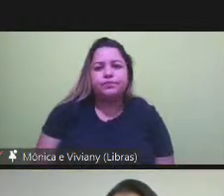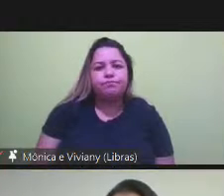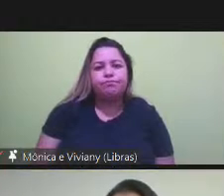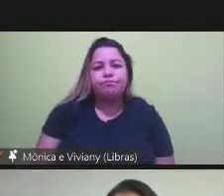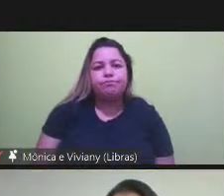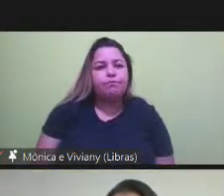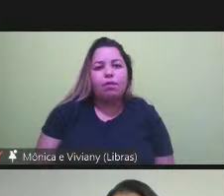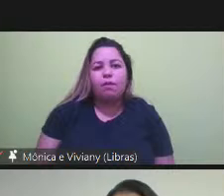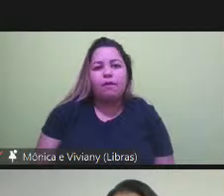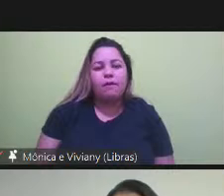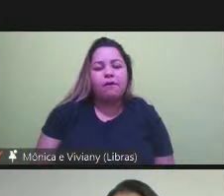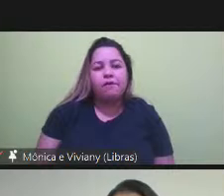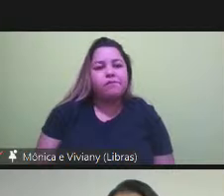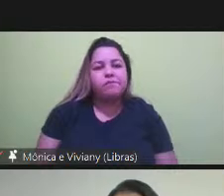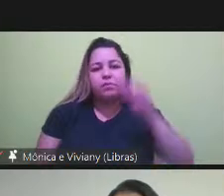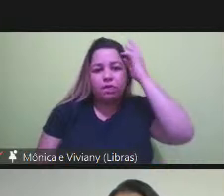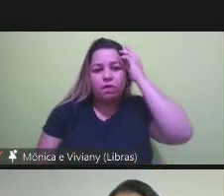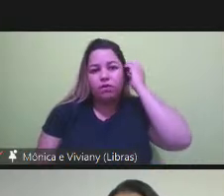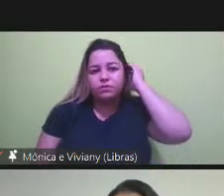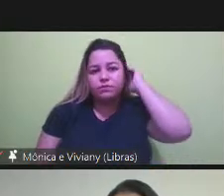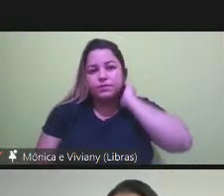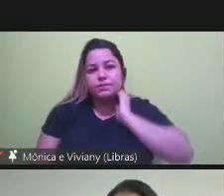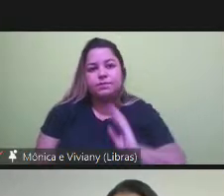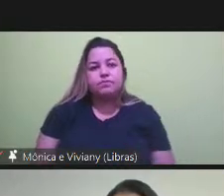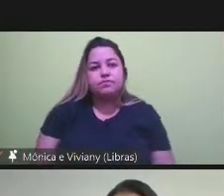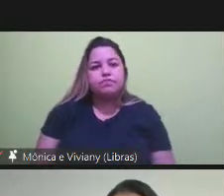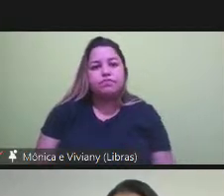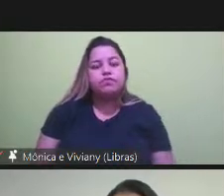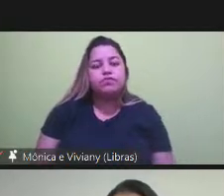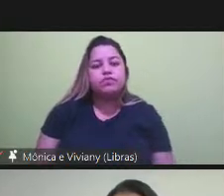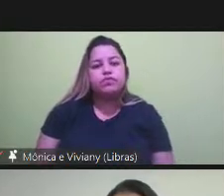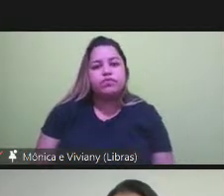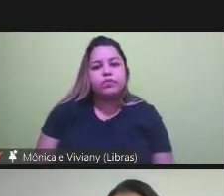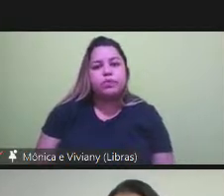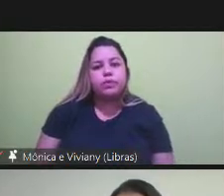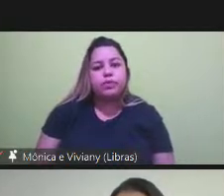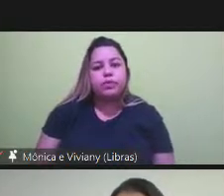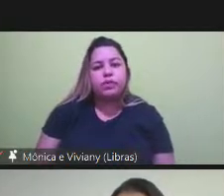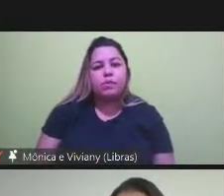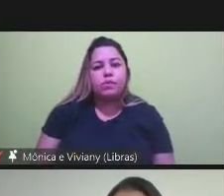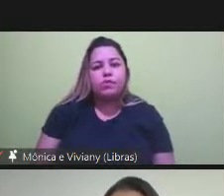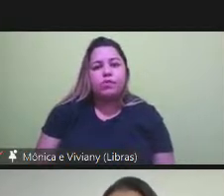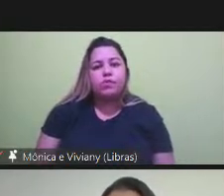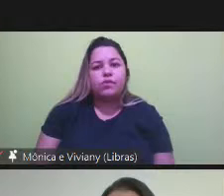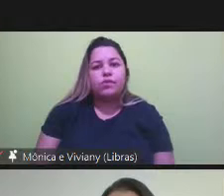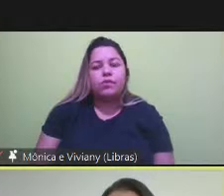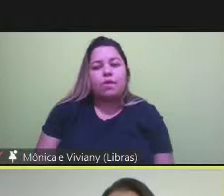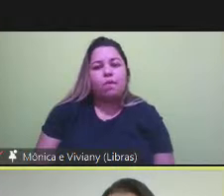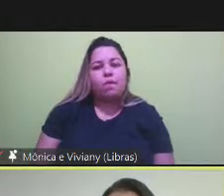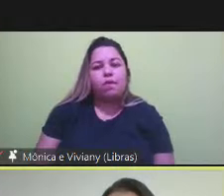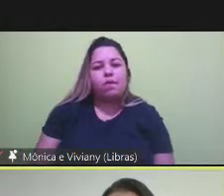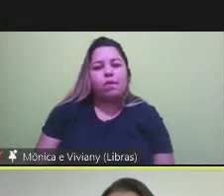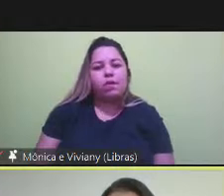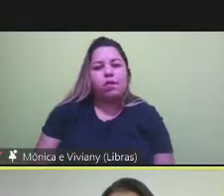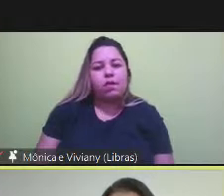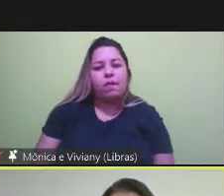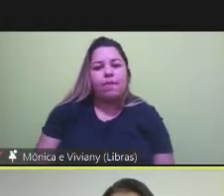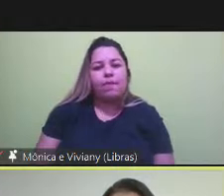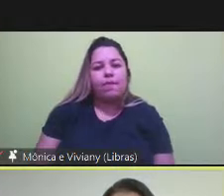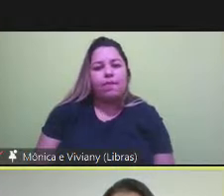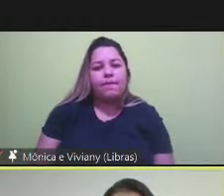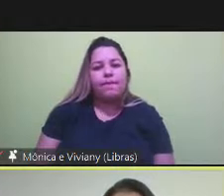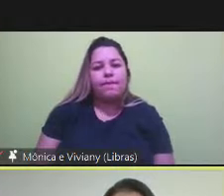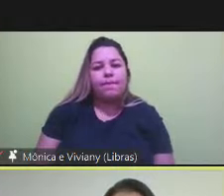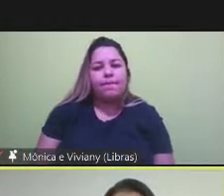Não. Ainda não. Mas acho que você pode seguir dessa maneira. Tá, porque para mim aqui tá em tela